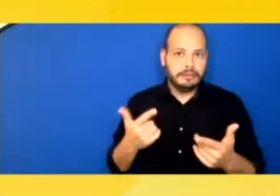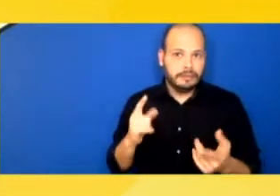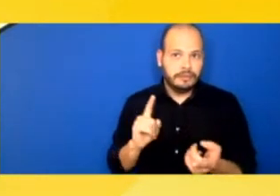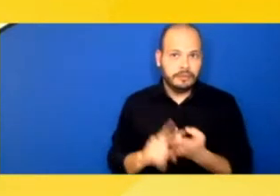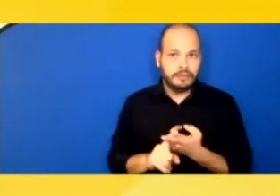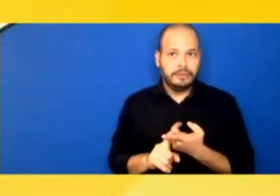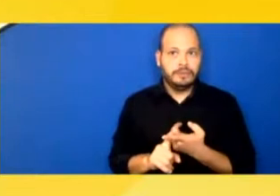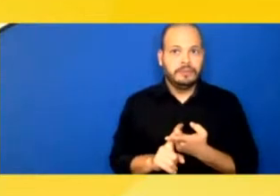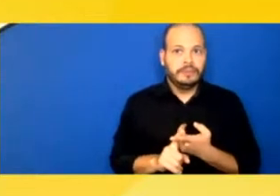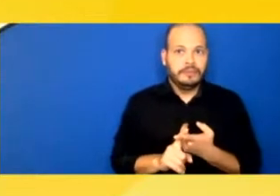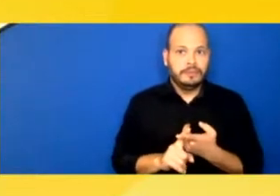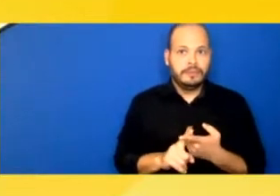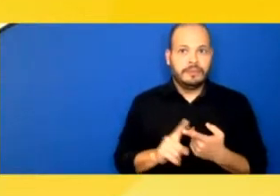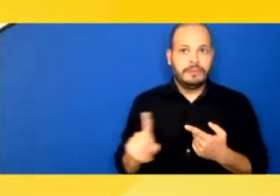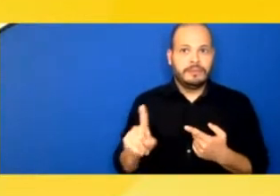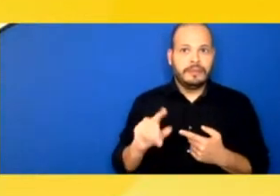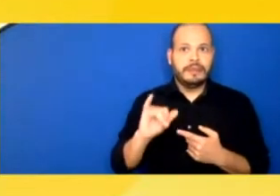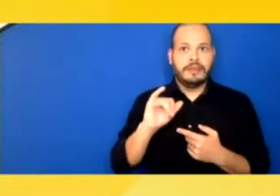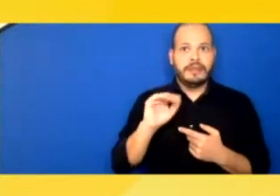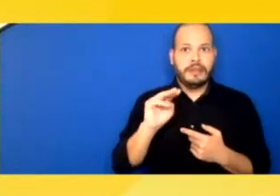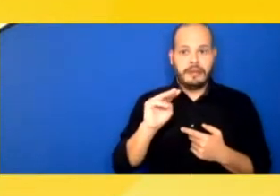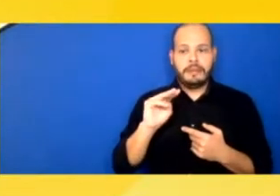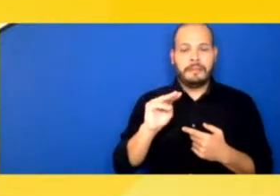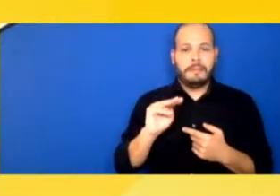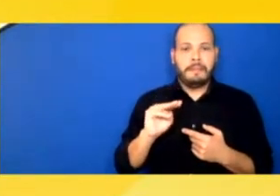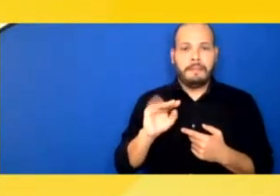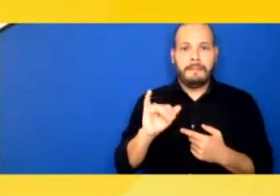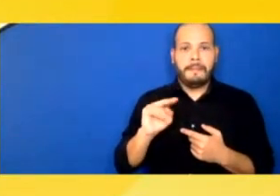our closing prayer. Thank you.